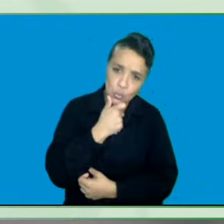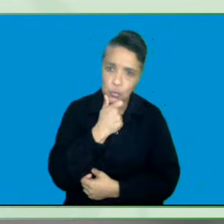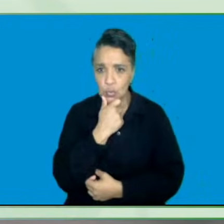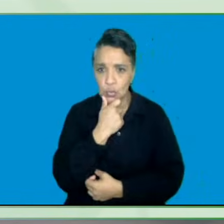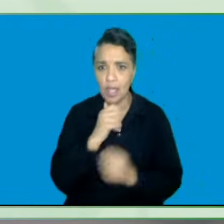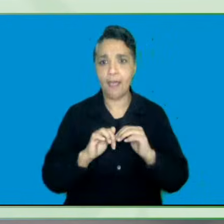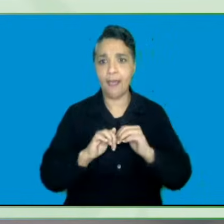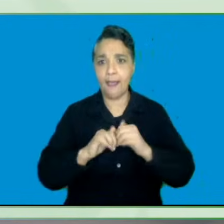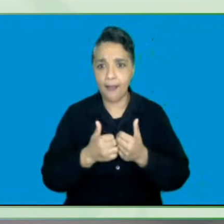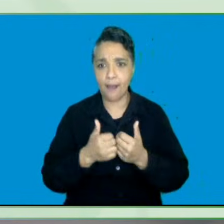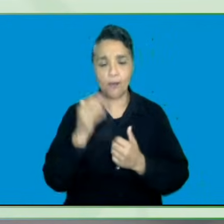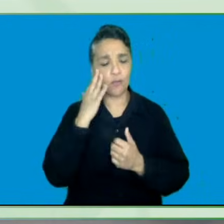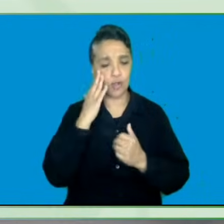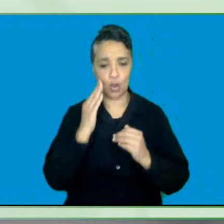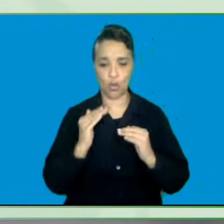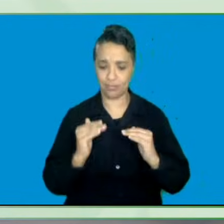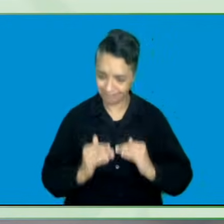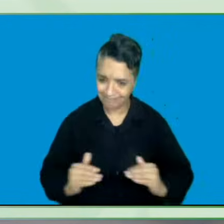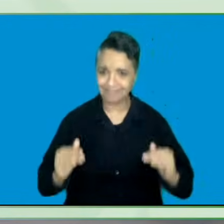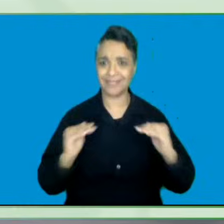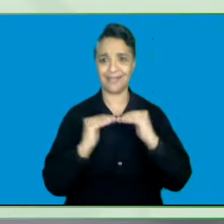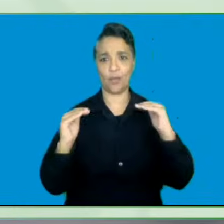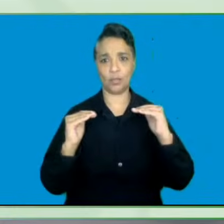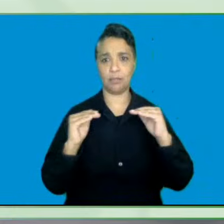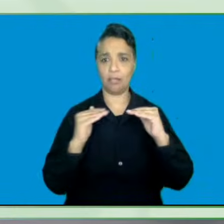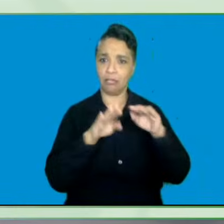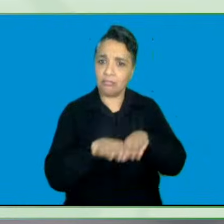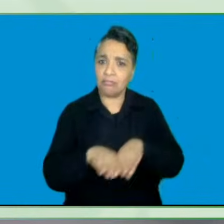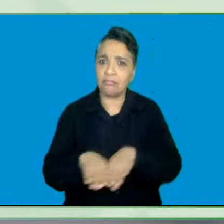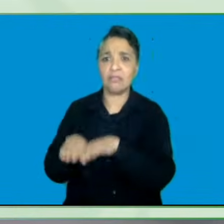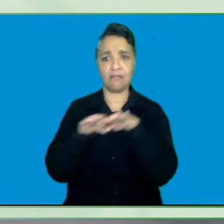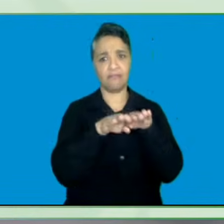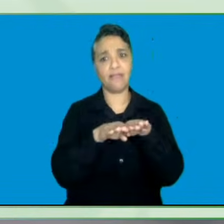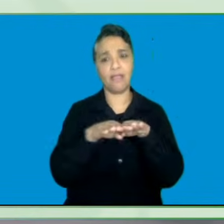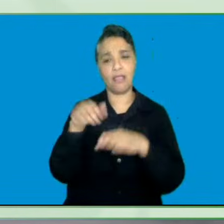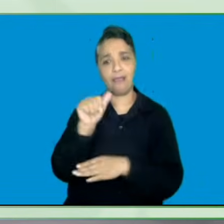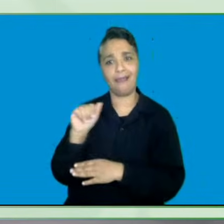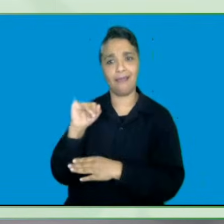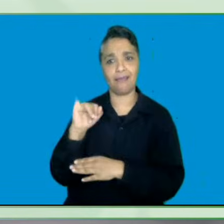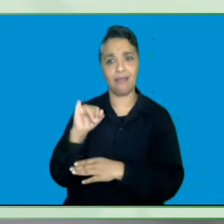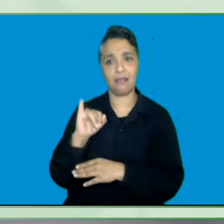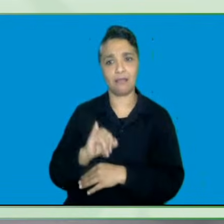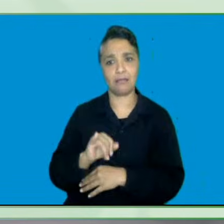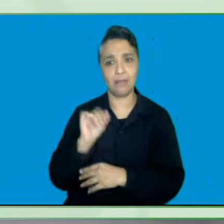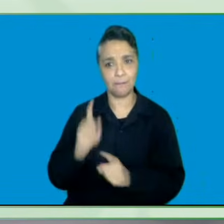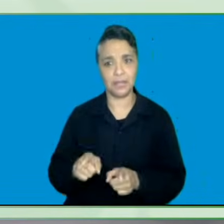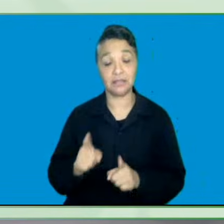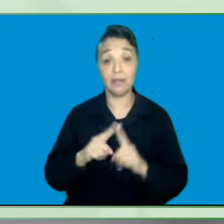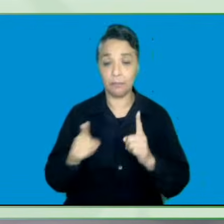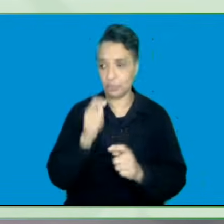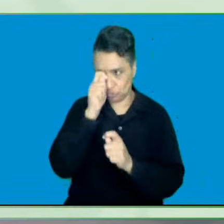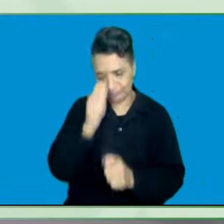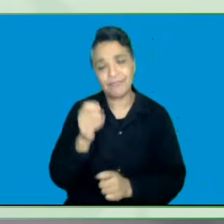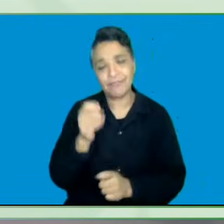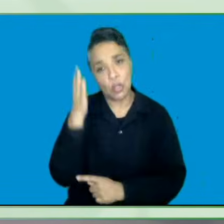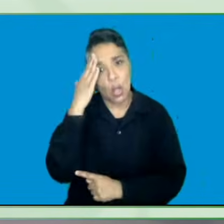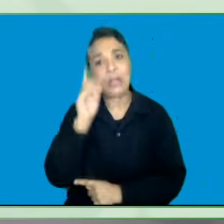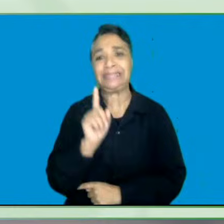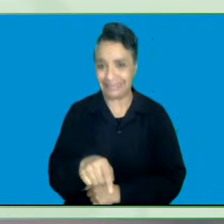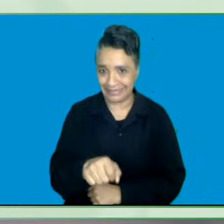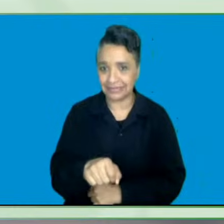very equitable and very fair use of AI, but also to acknowledge the risks that many persons